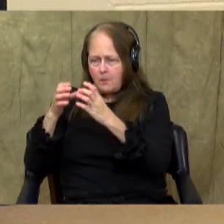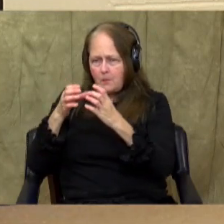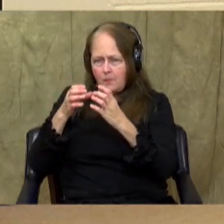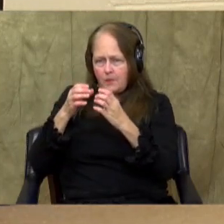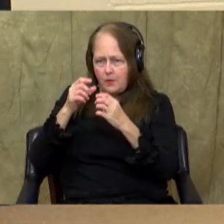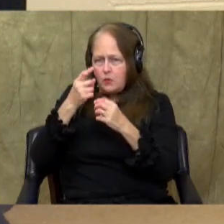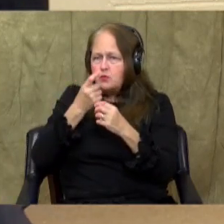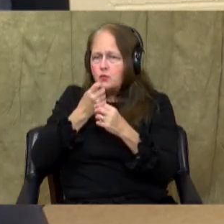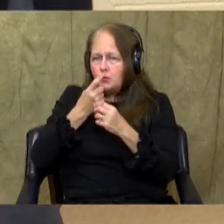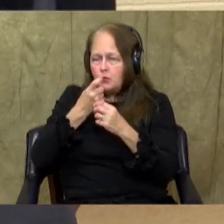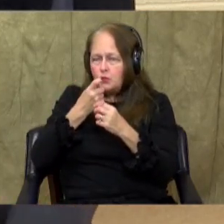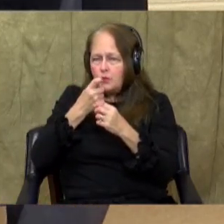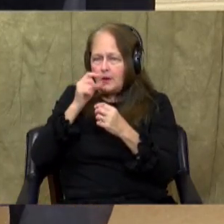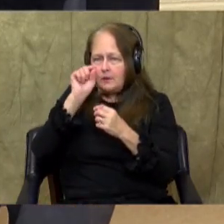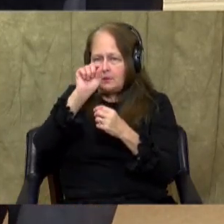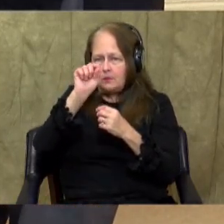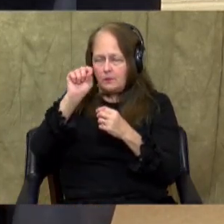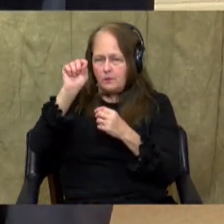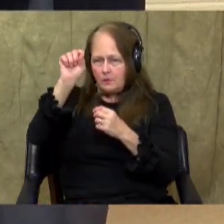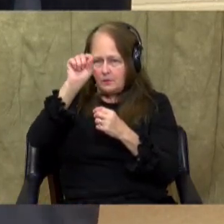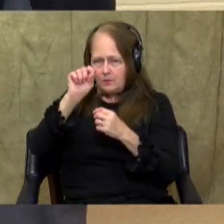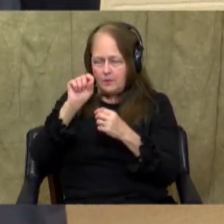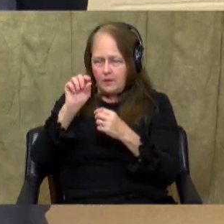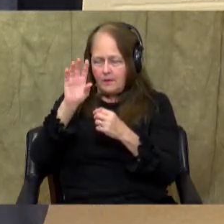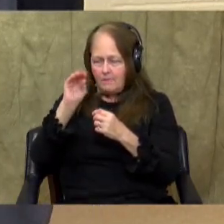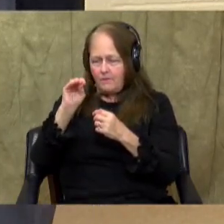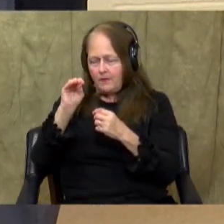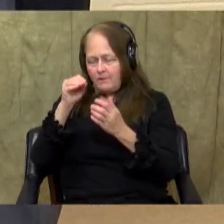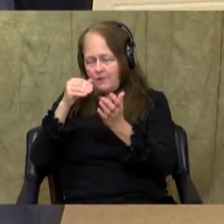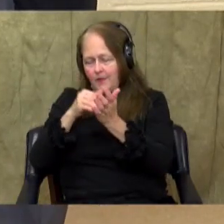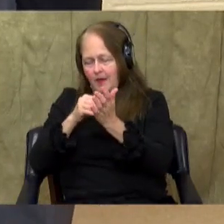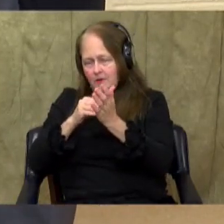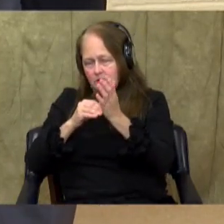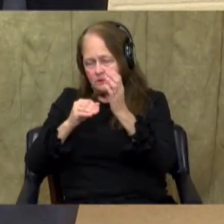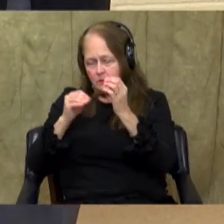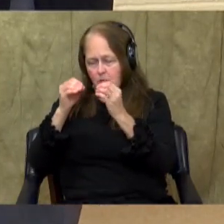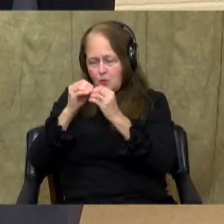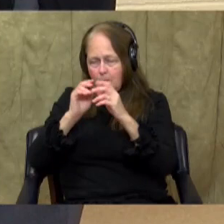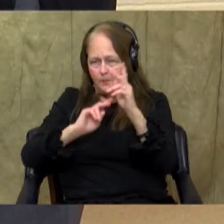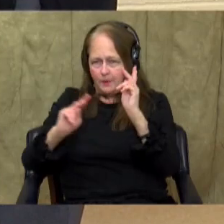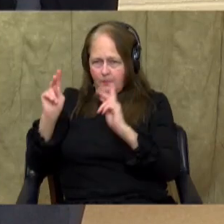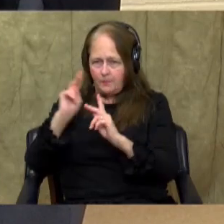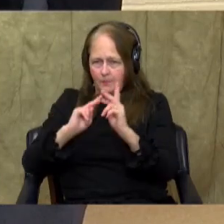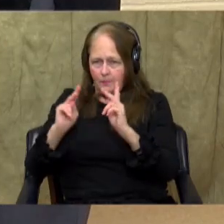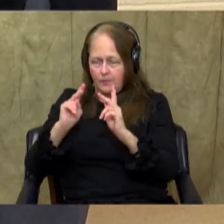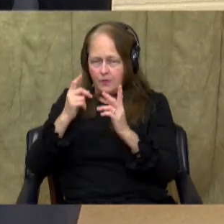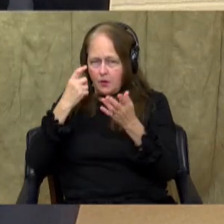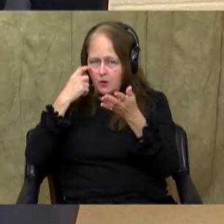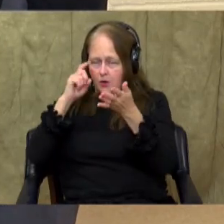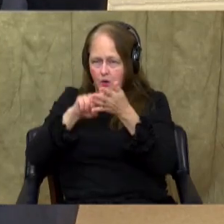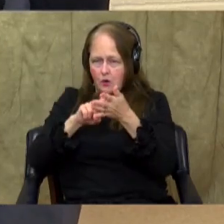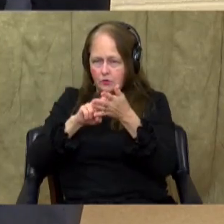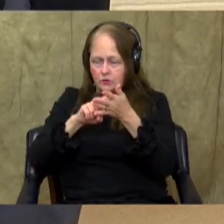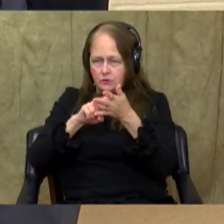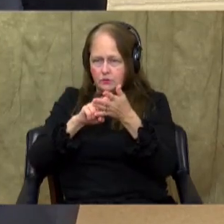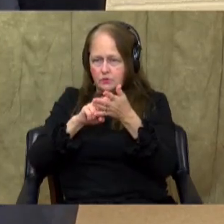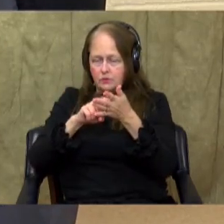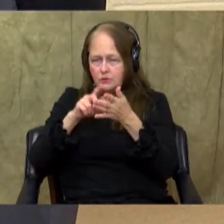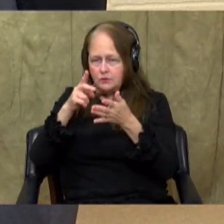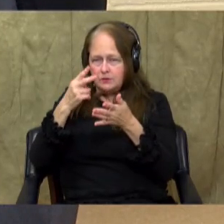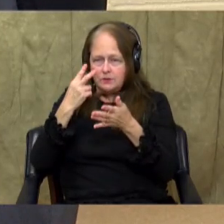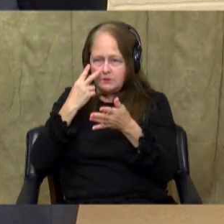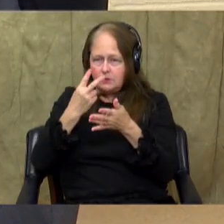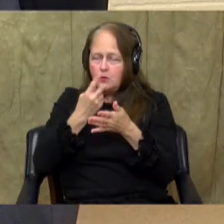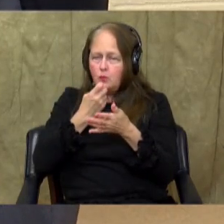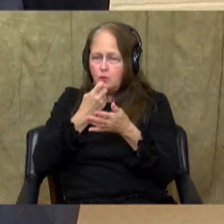each little red dot represents 50,000 or more people. So notice where you see the concentrations of